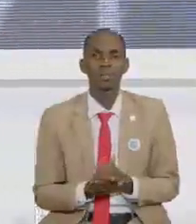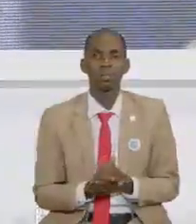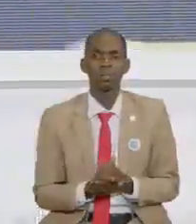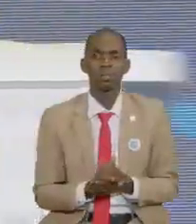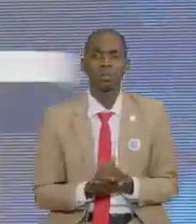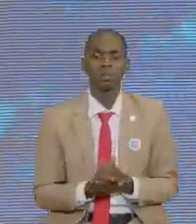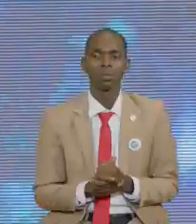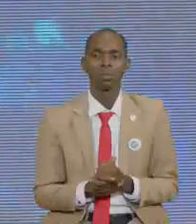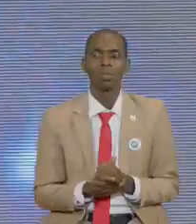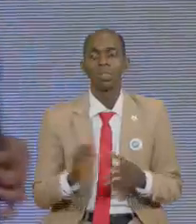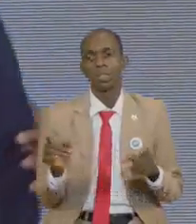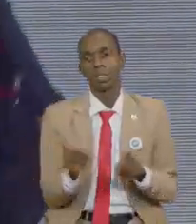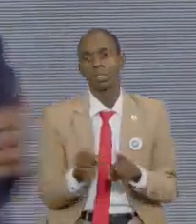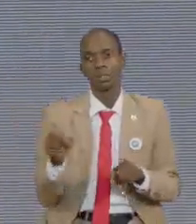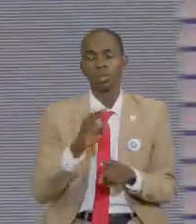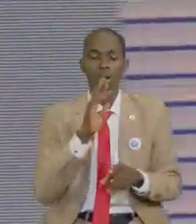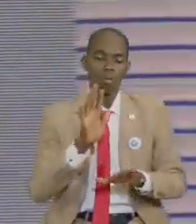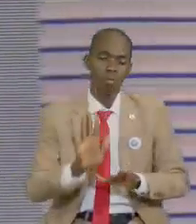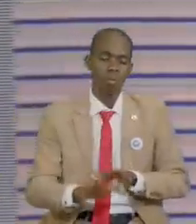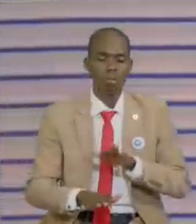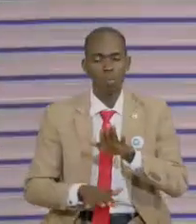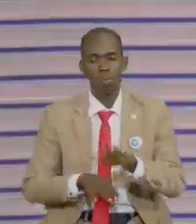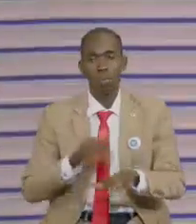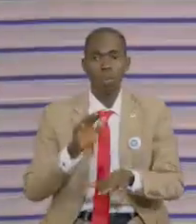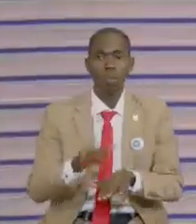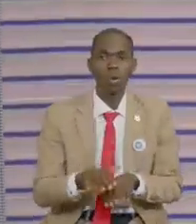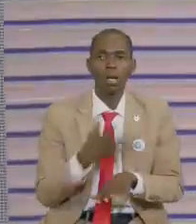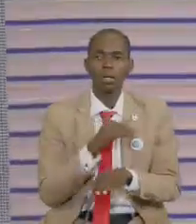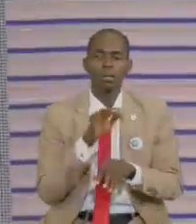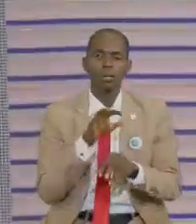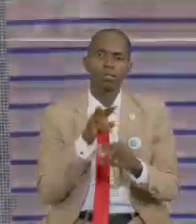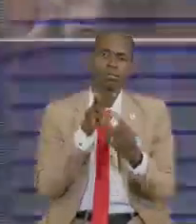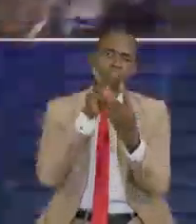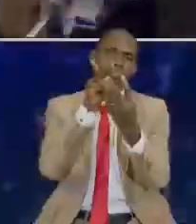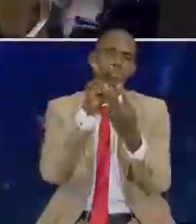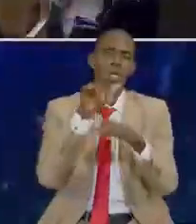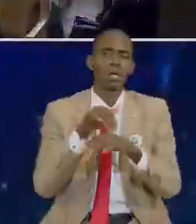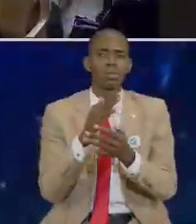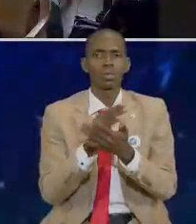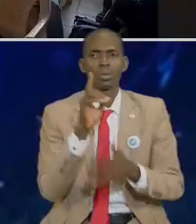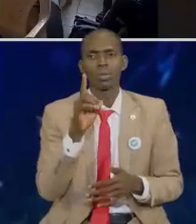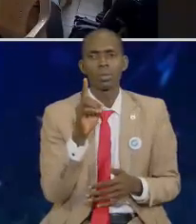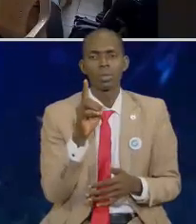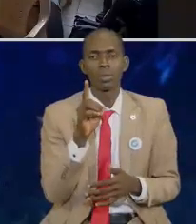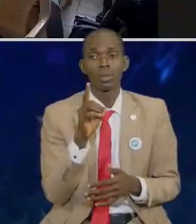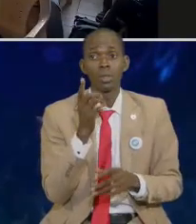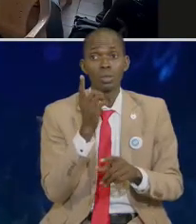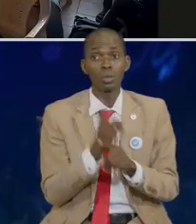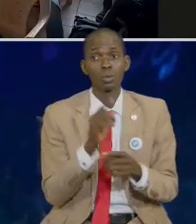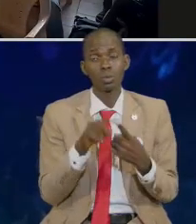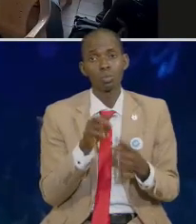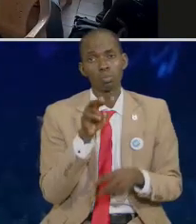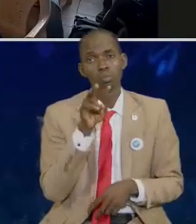As you are walking in the way, and you look at somebody, just to look at